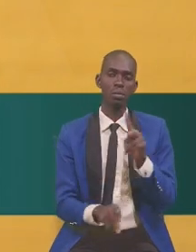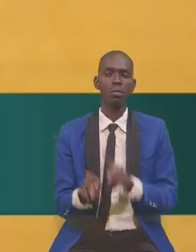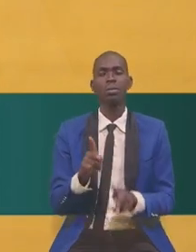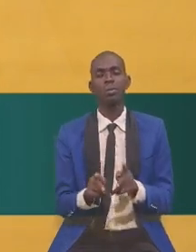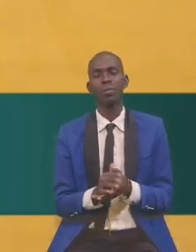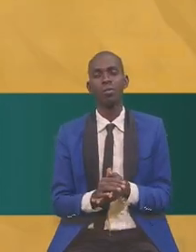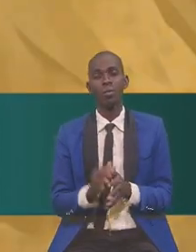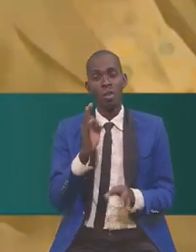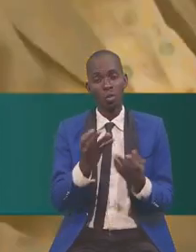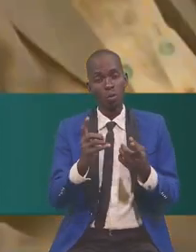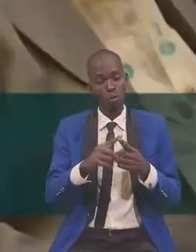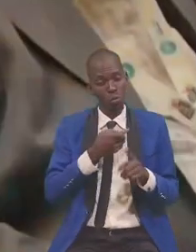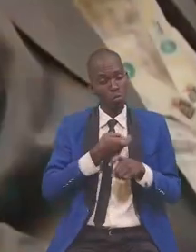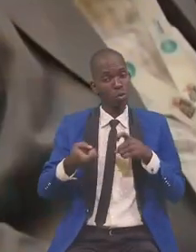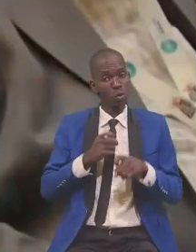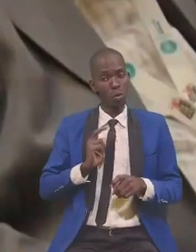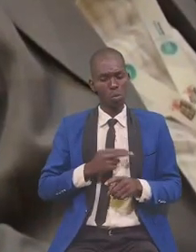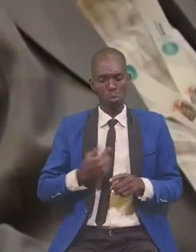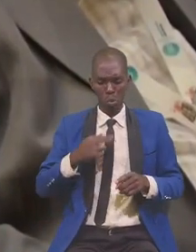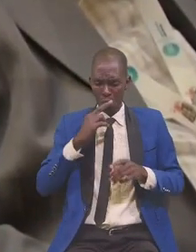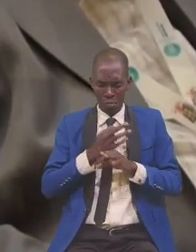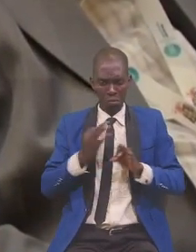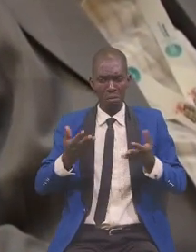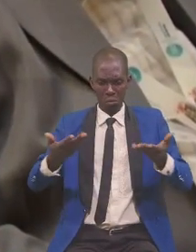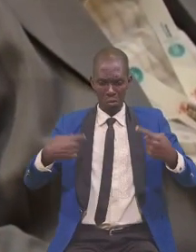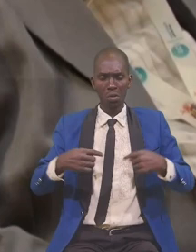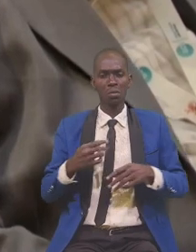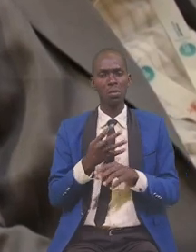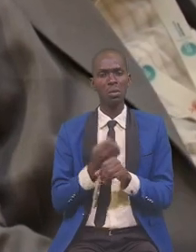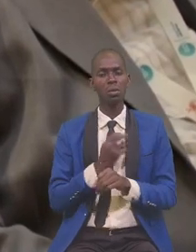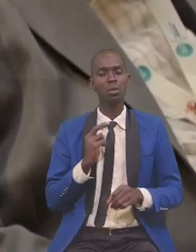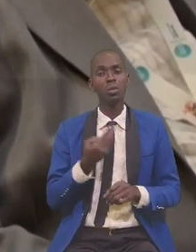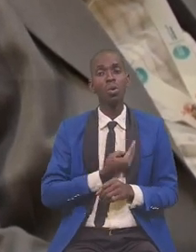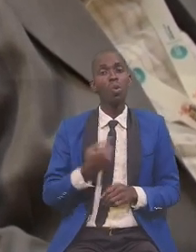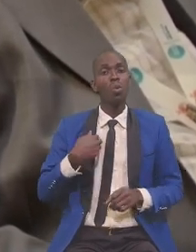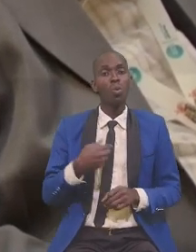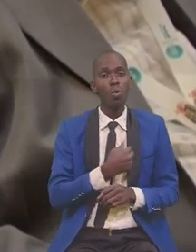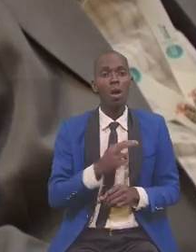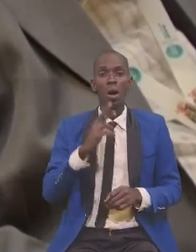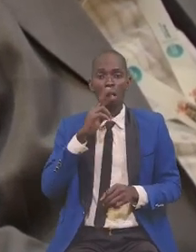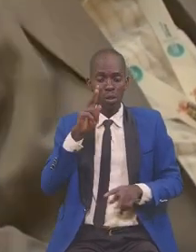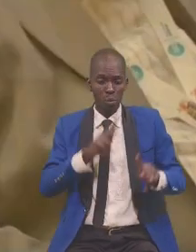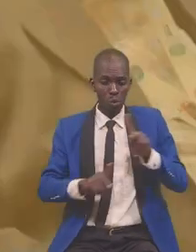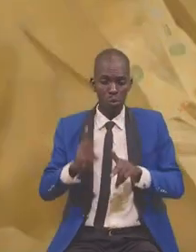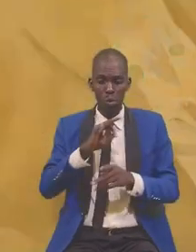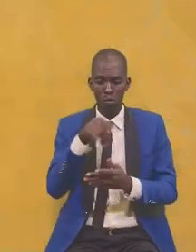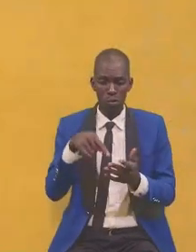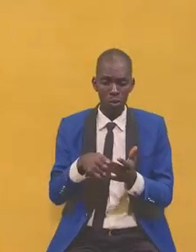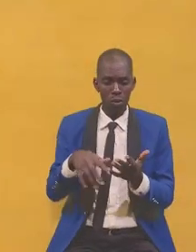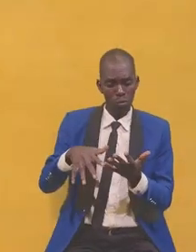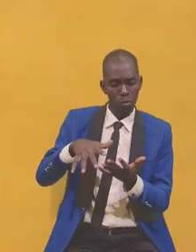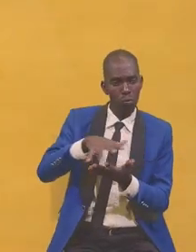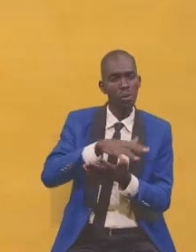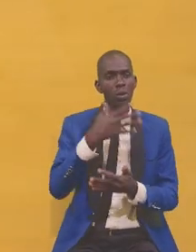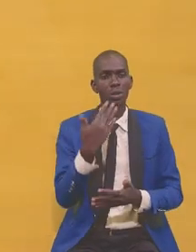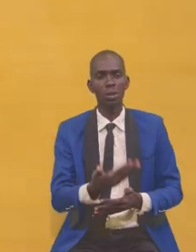to persecute, here we are. We are his witnesses of these things. And so also